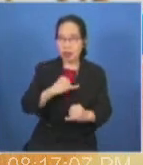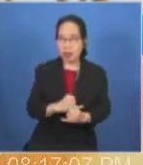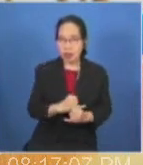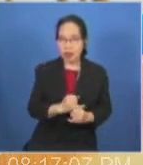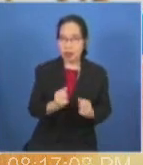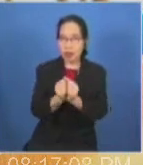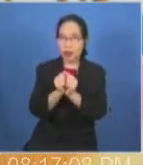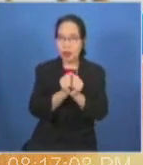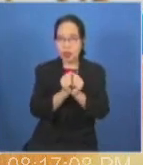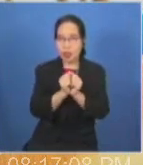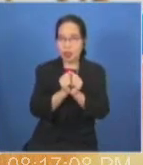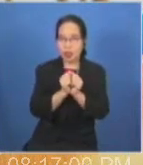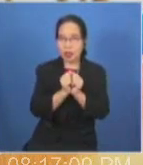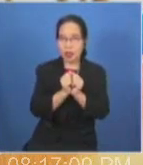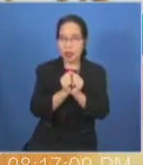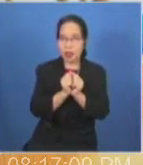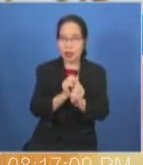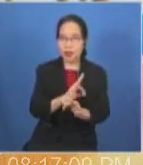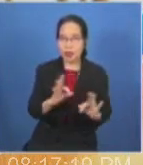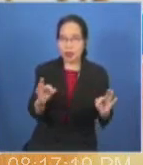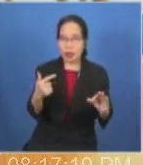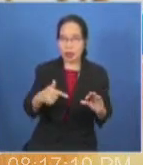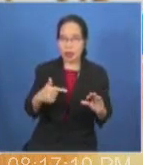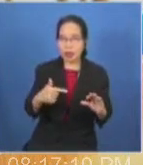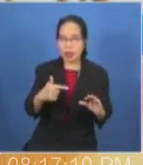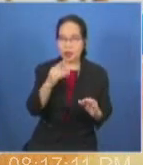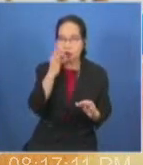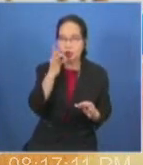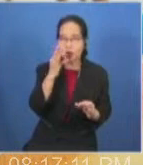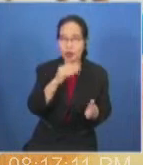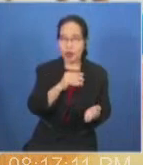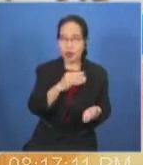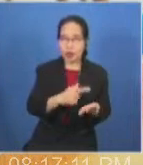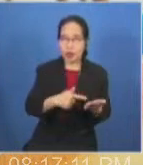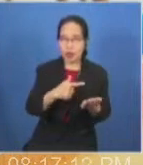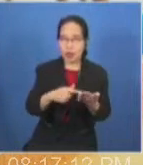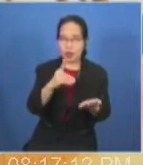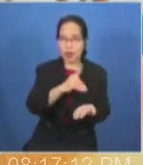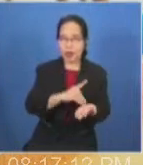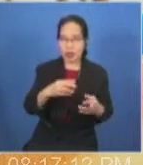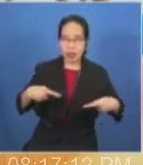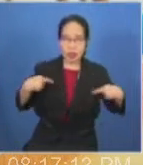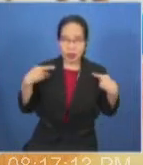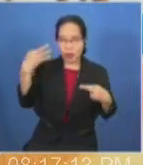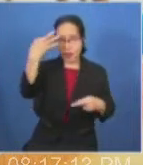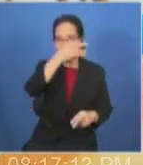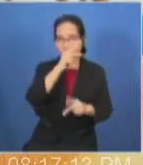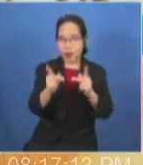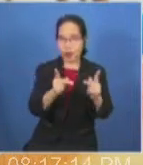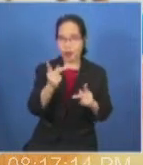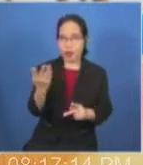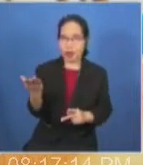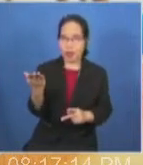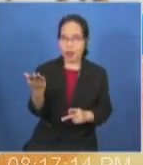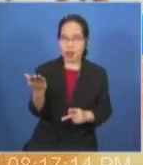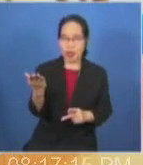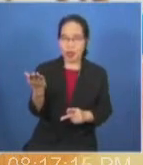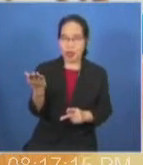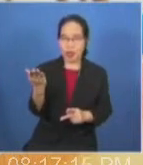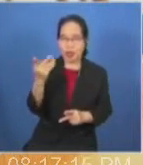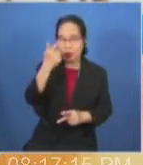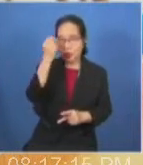of God International. Free groceries, food, and medical checkups were received by